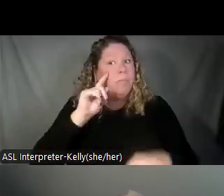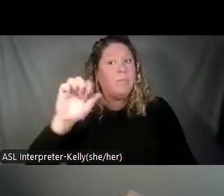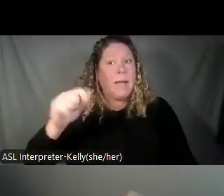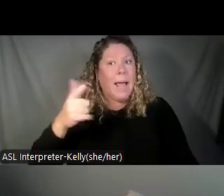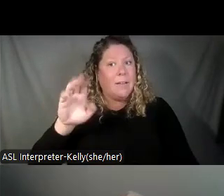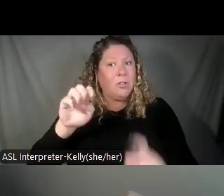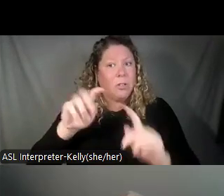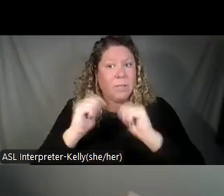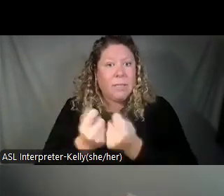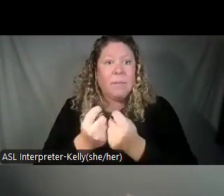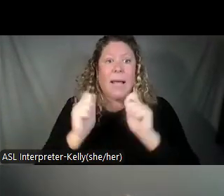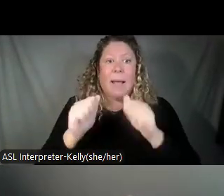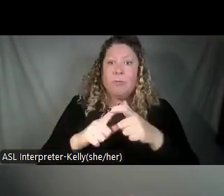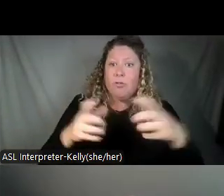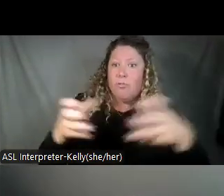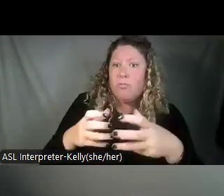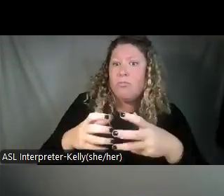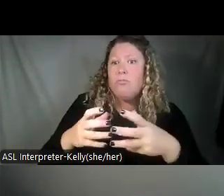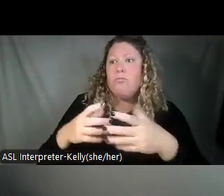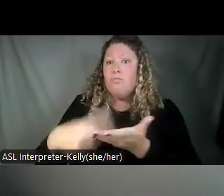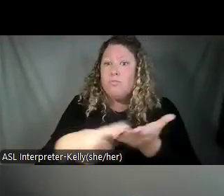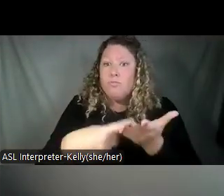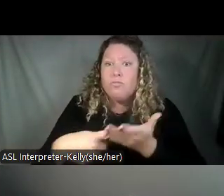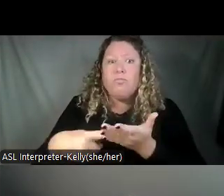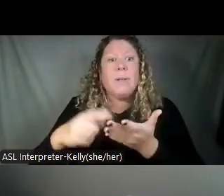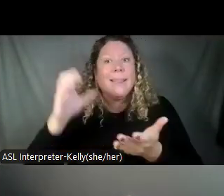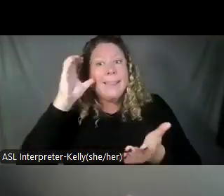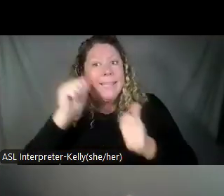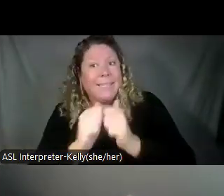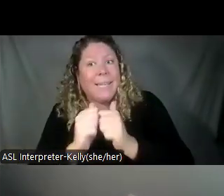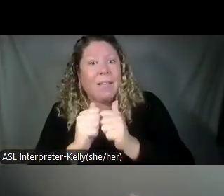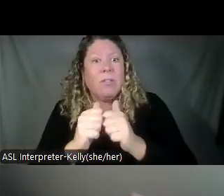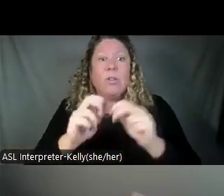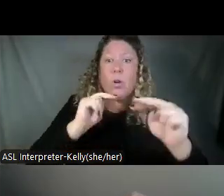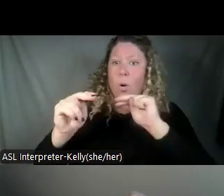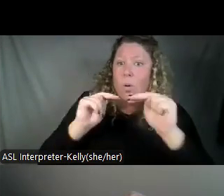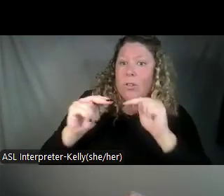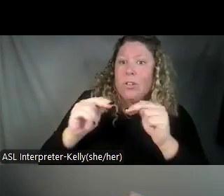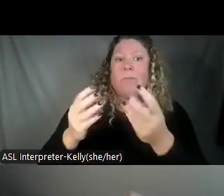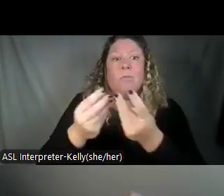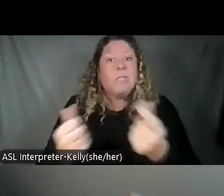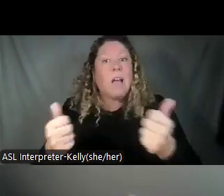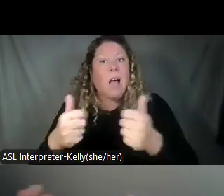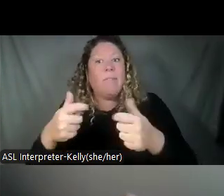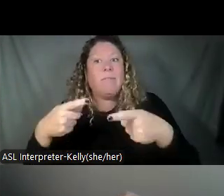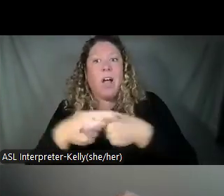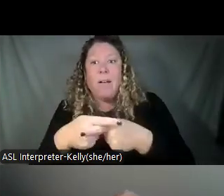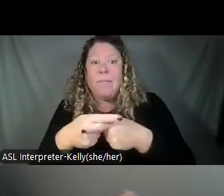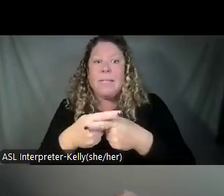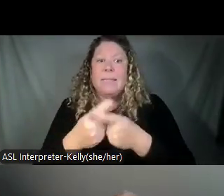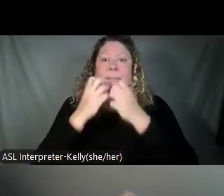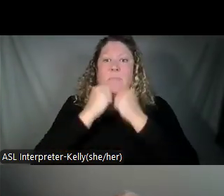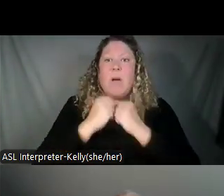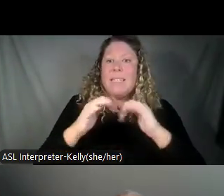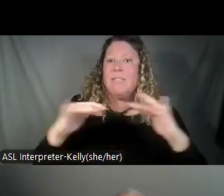talk together, listen together, negotiate, resolve conflicts, embrace diversity. These all are functions